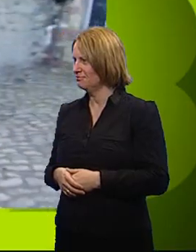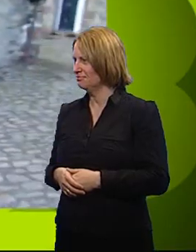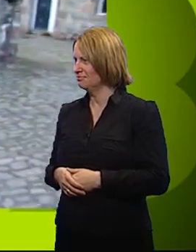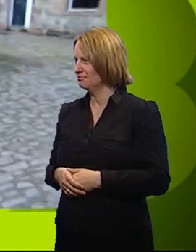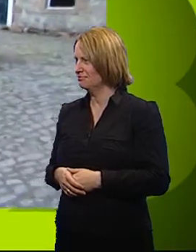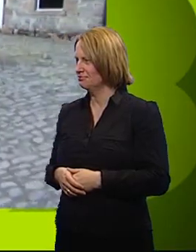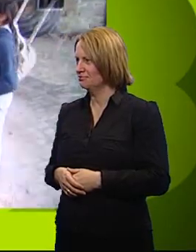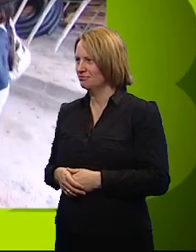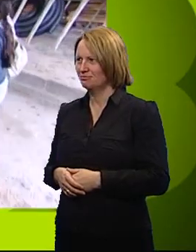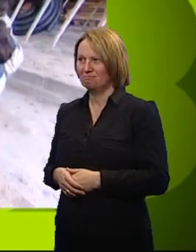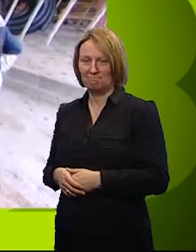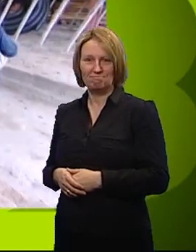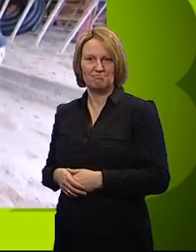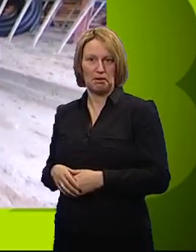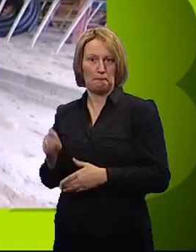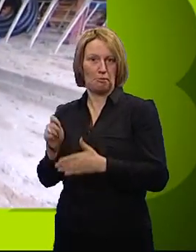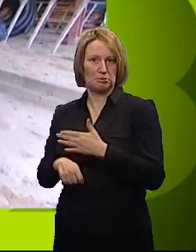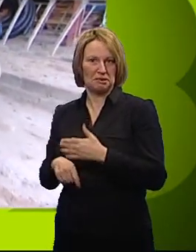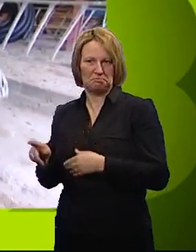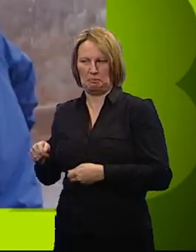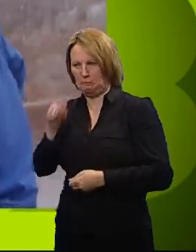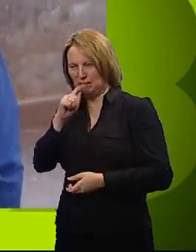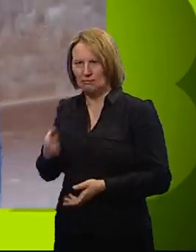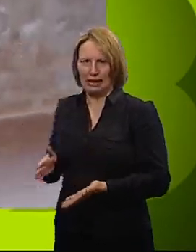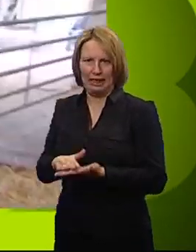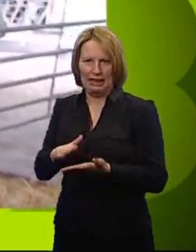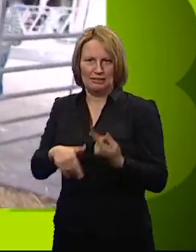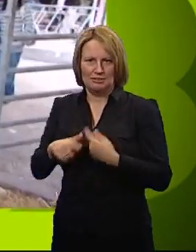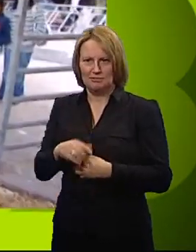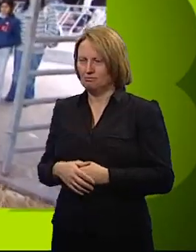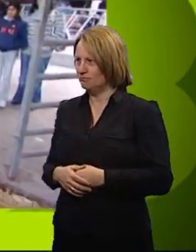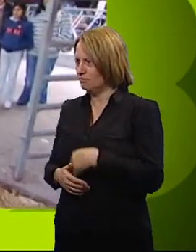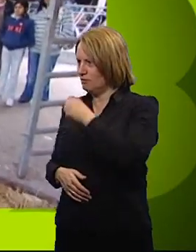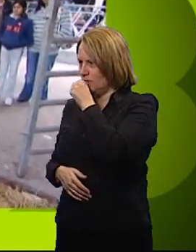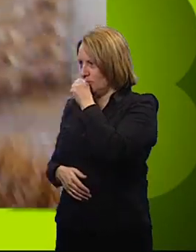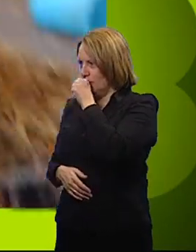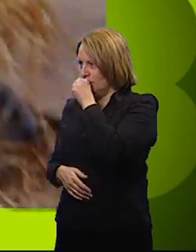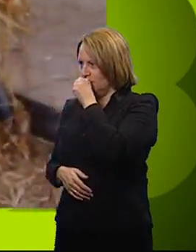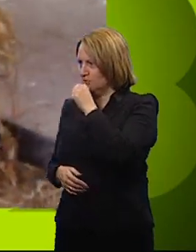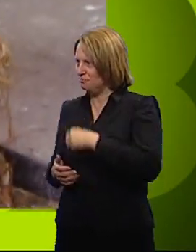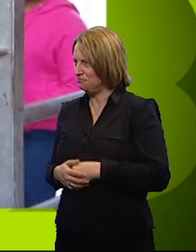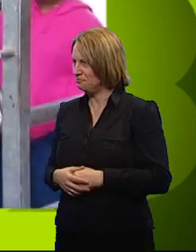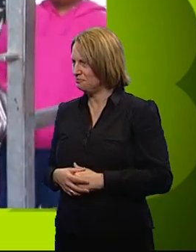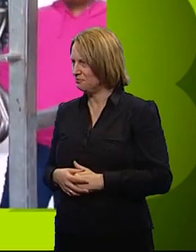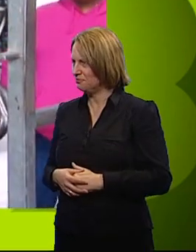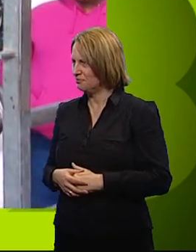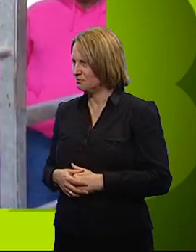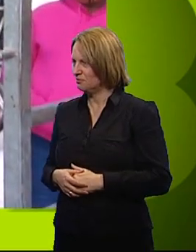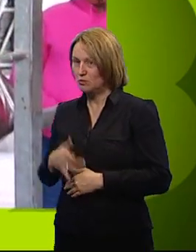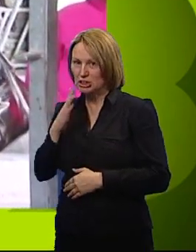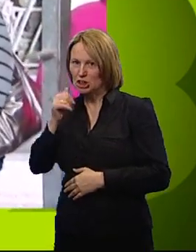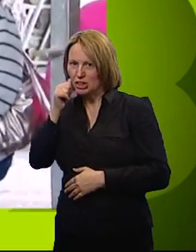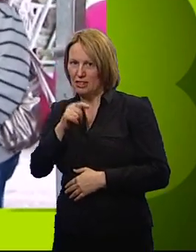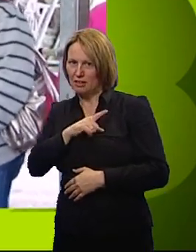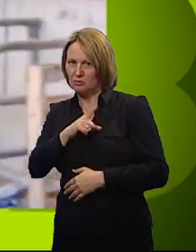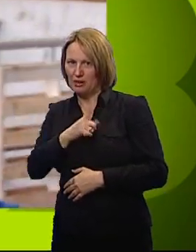Well done, Monica. And I warned you there'd be a consequence, Dad. So get mocking those pigs out. This is what happens